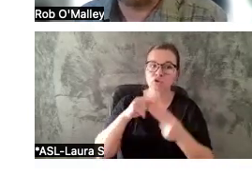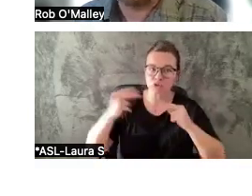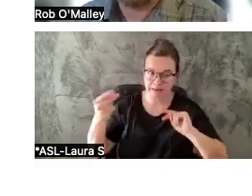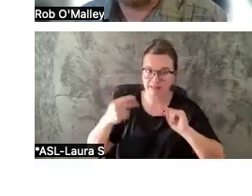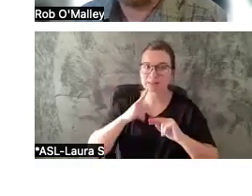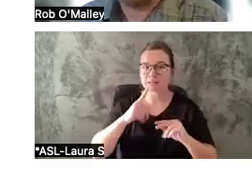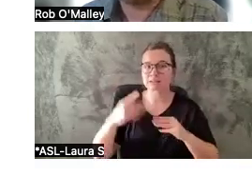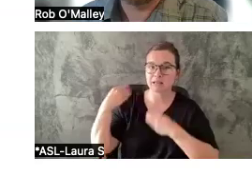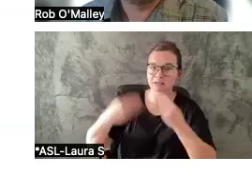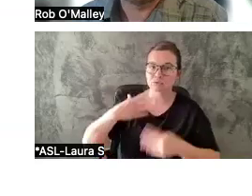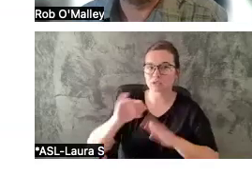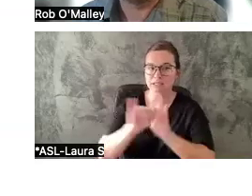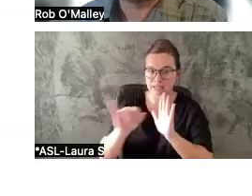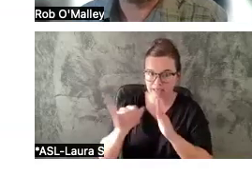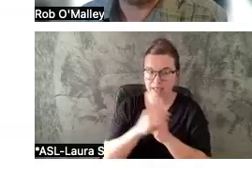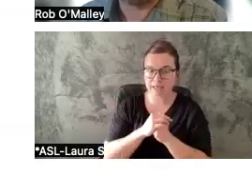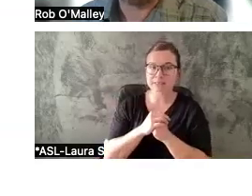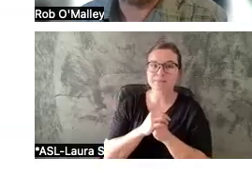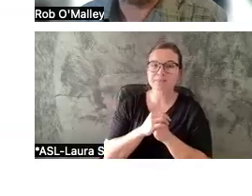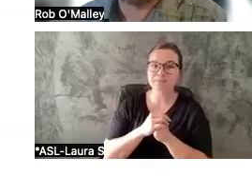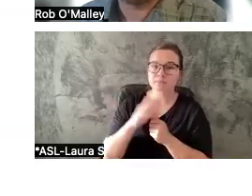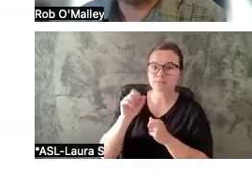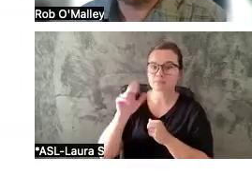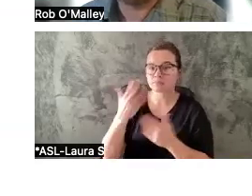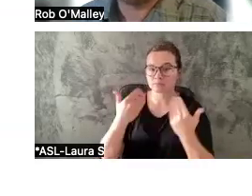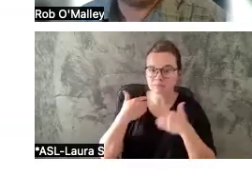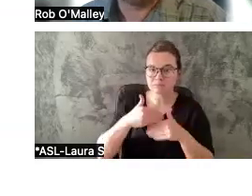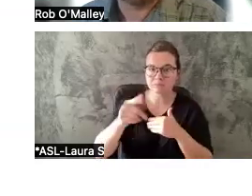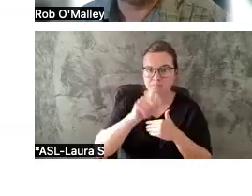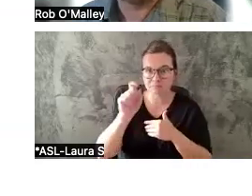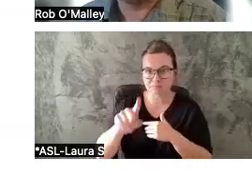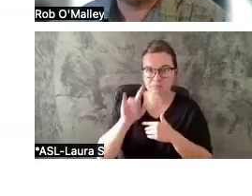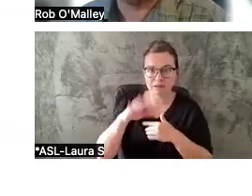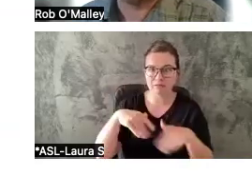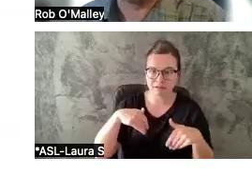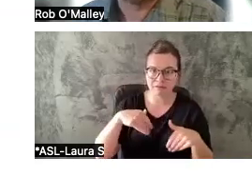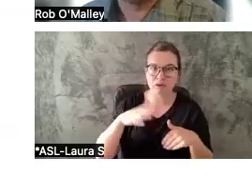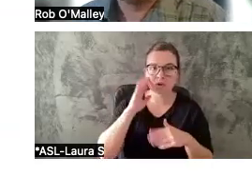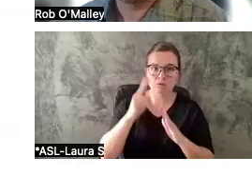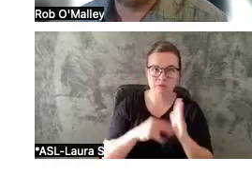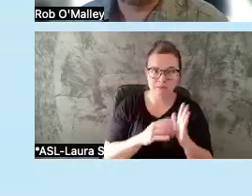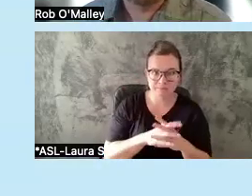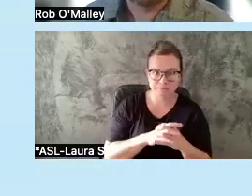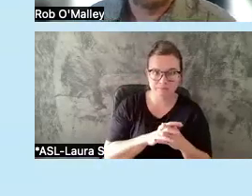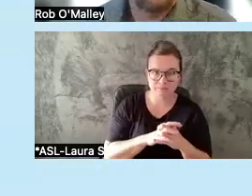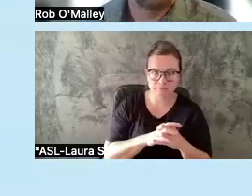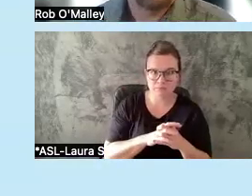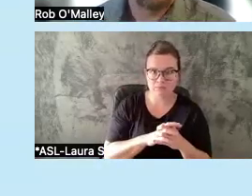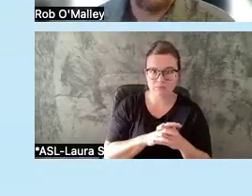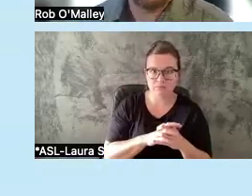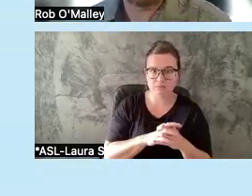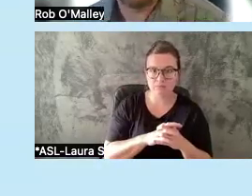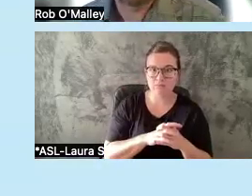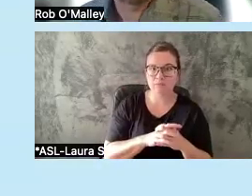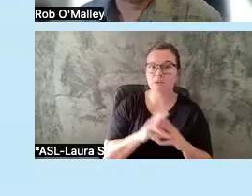is ancestry and identity. And Sarah might have the next question queued up, but if not, we can just read it. Okay. So